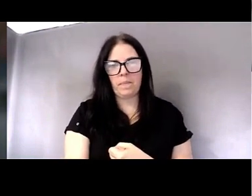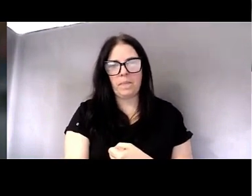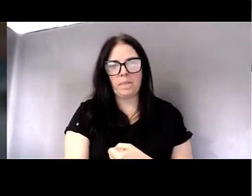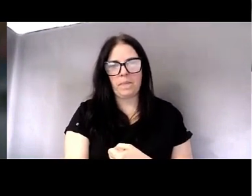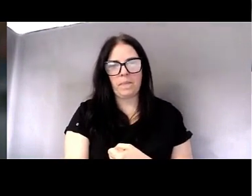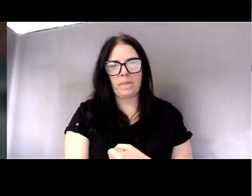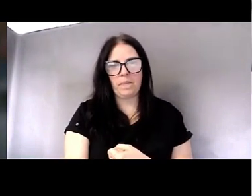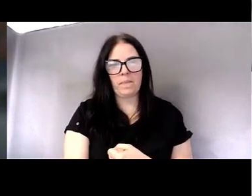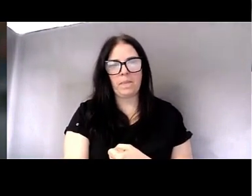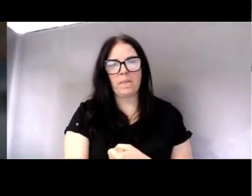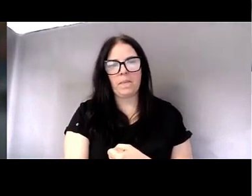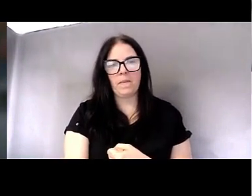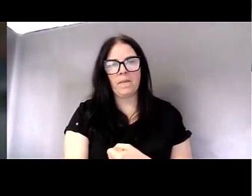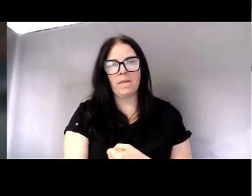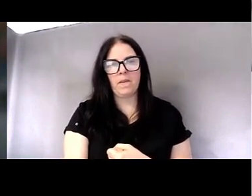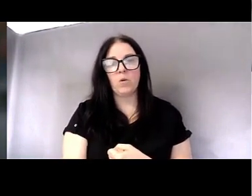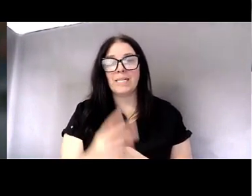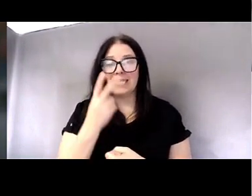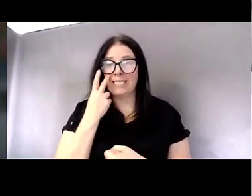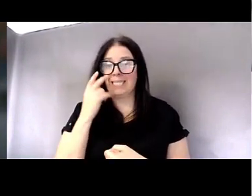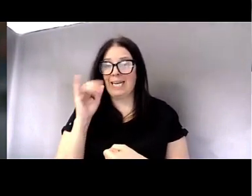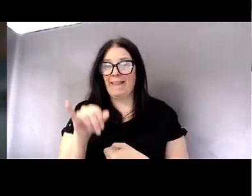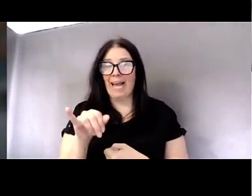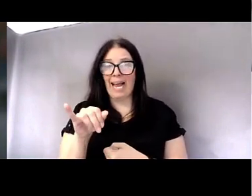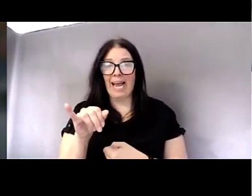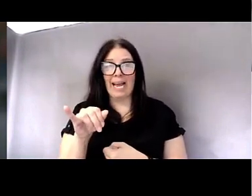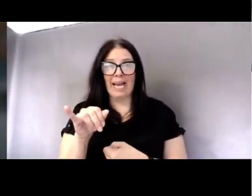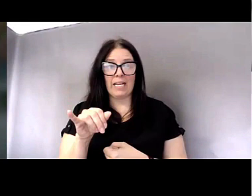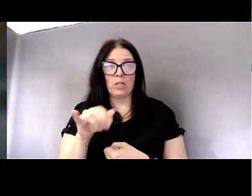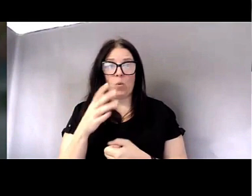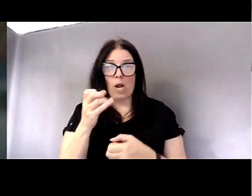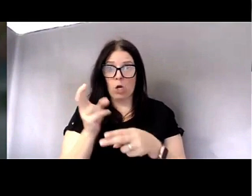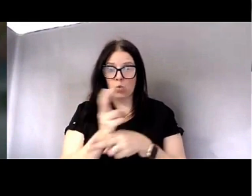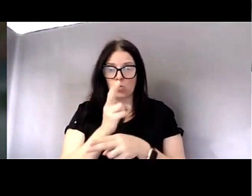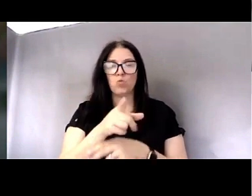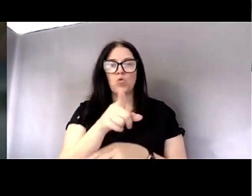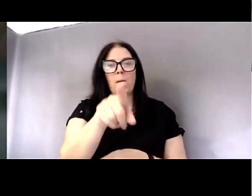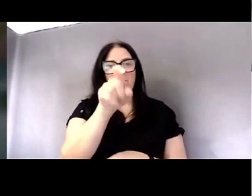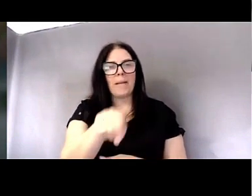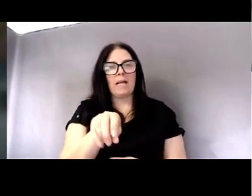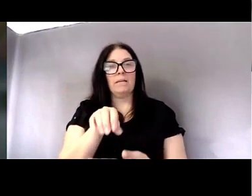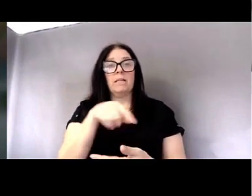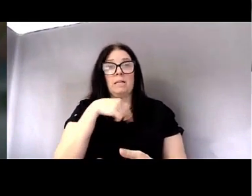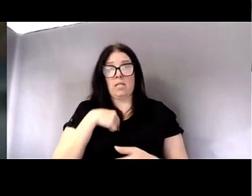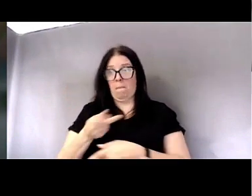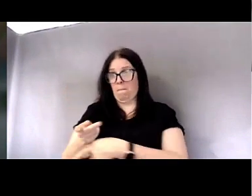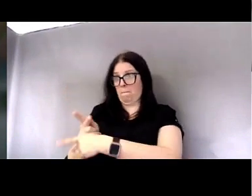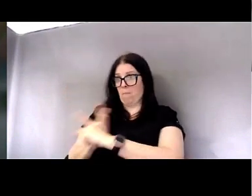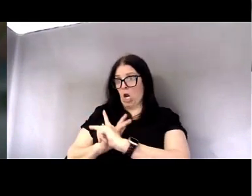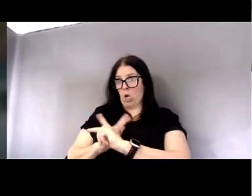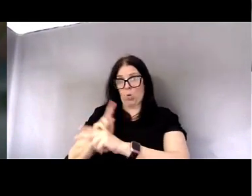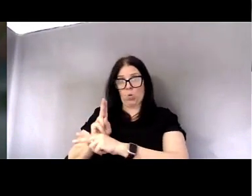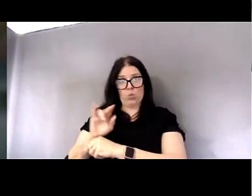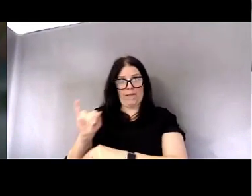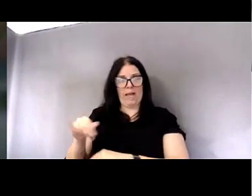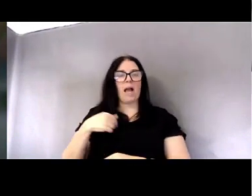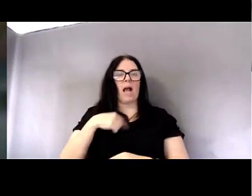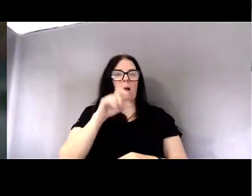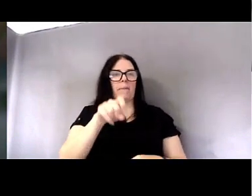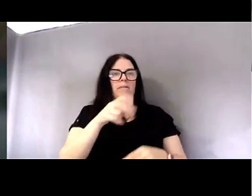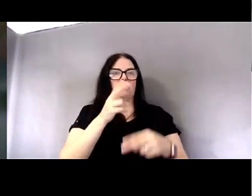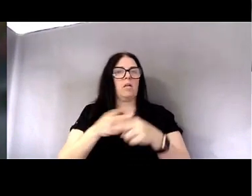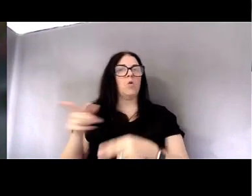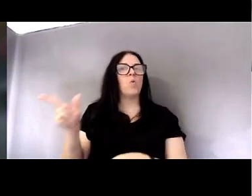resource. So when you see that, if you're going to use the resource, you have to make sure that you provide credit